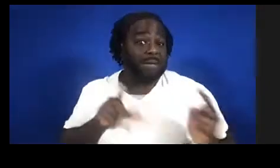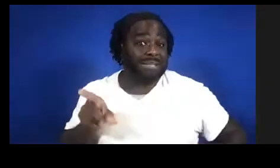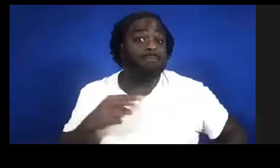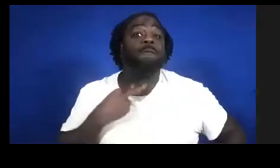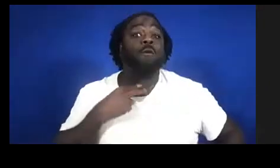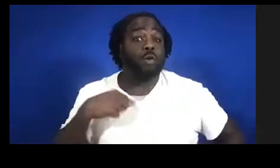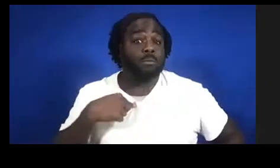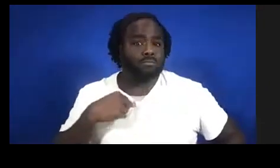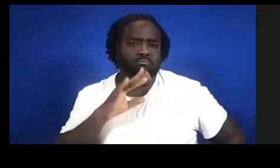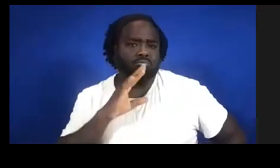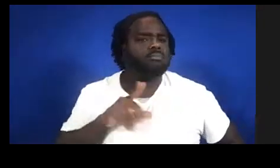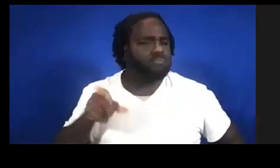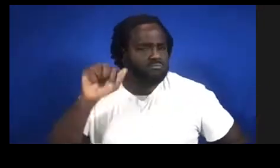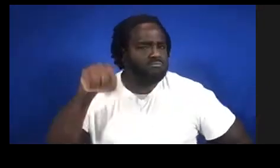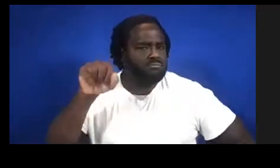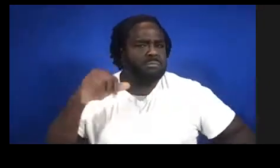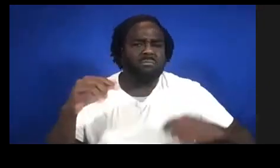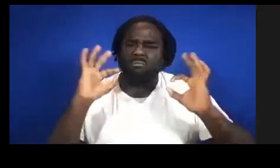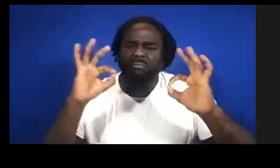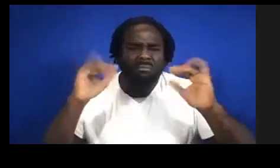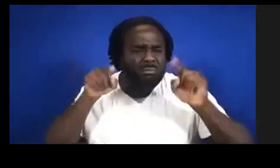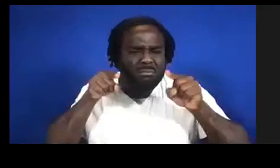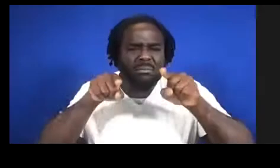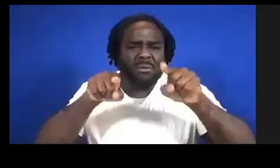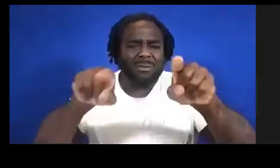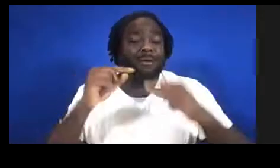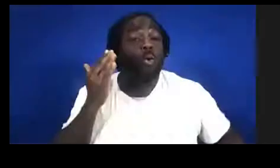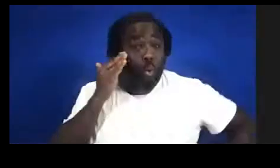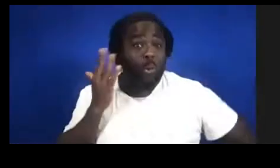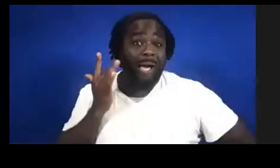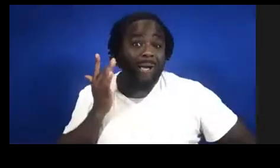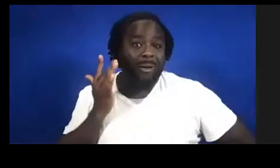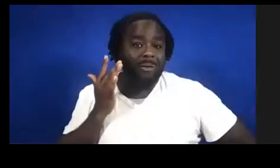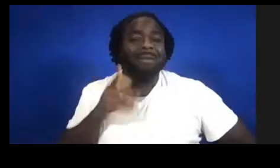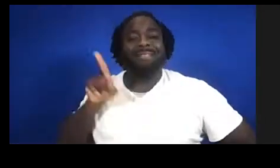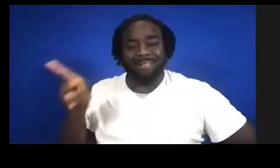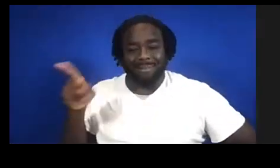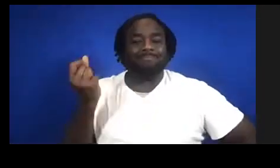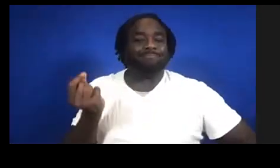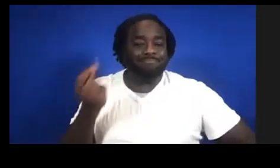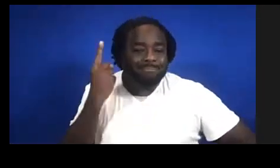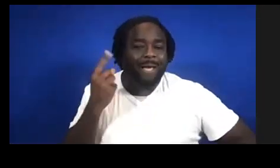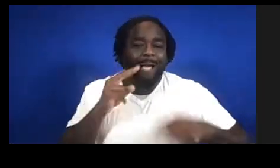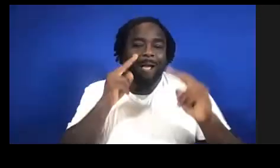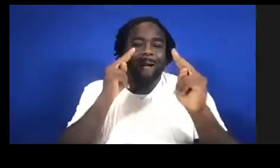He does comedy too, but he has provided interpretation for me. He does a really good